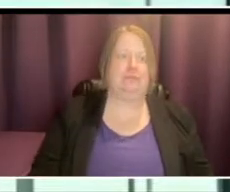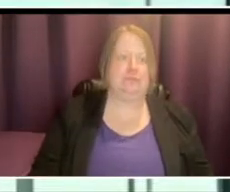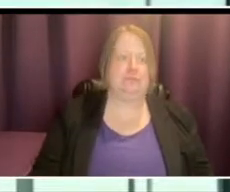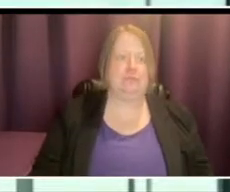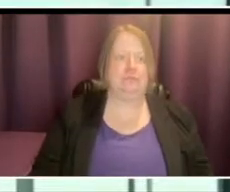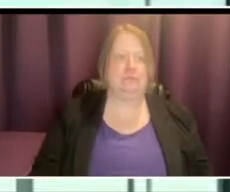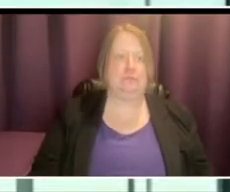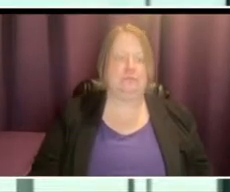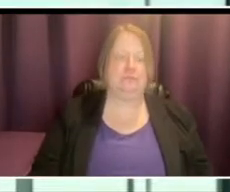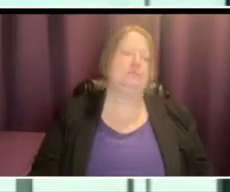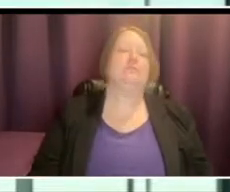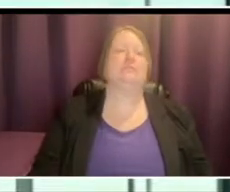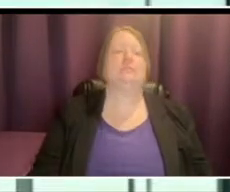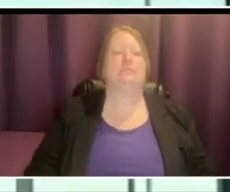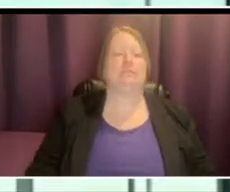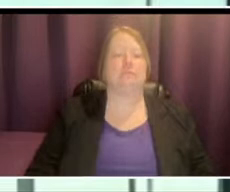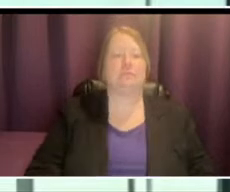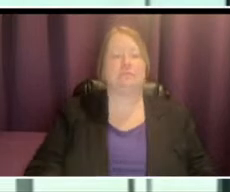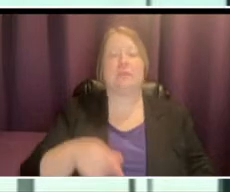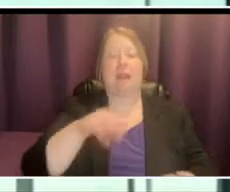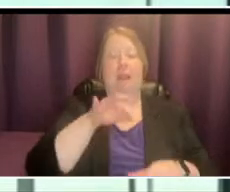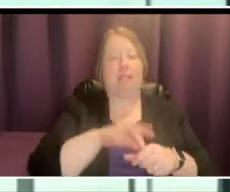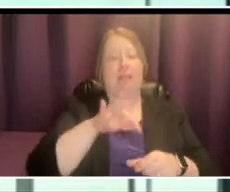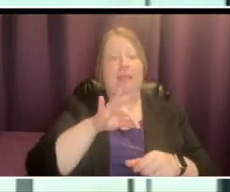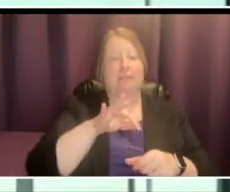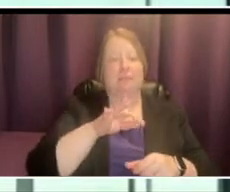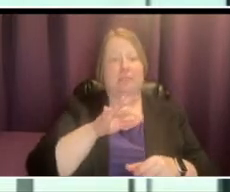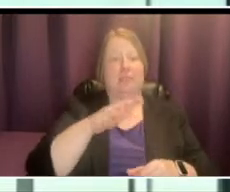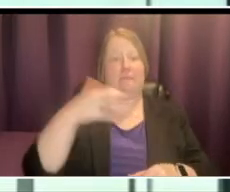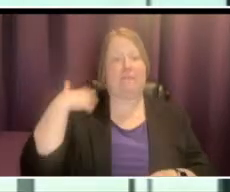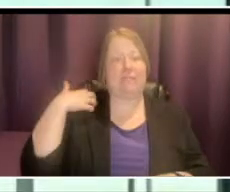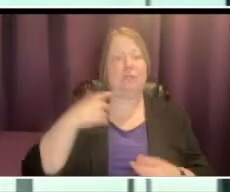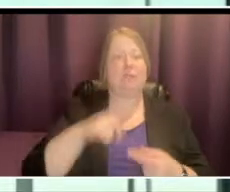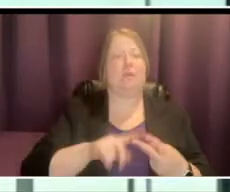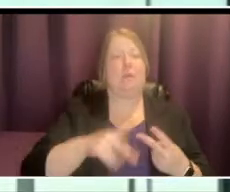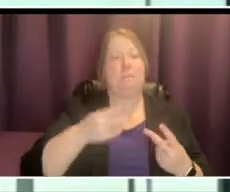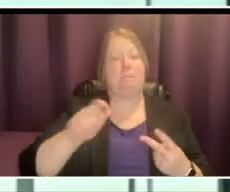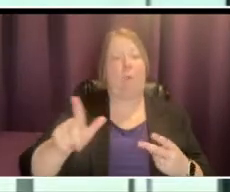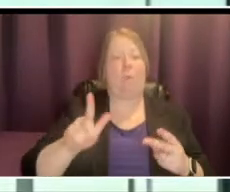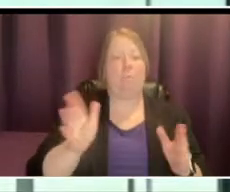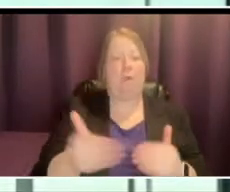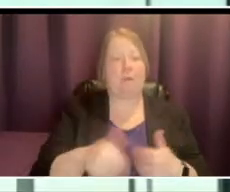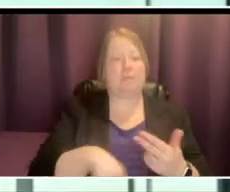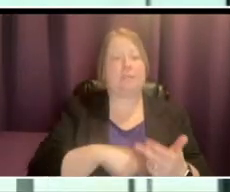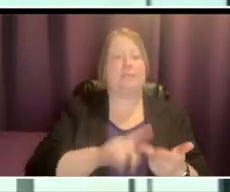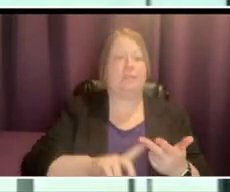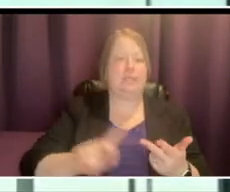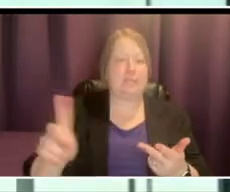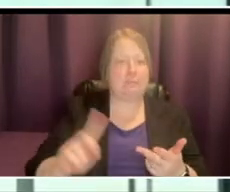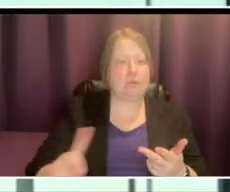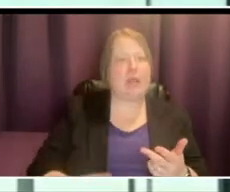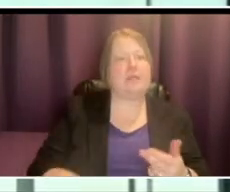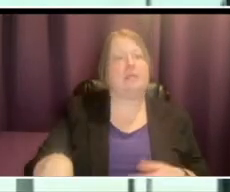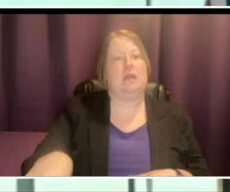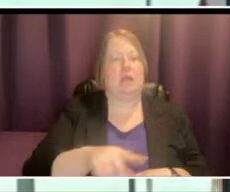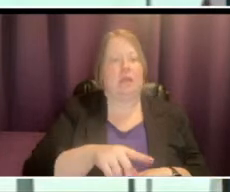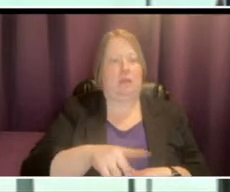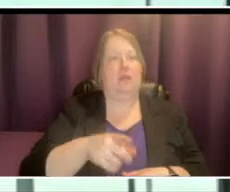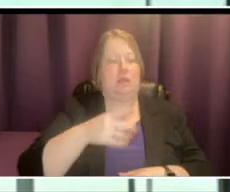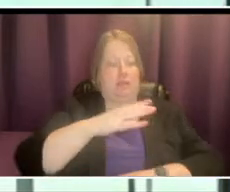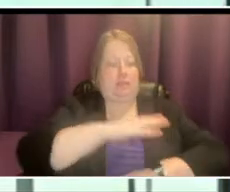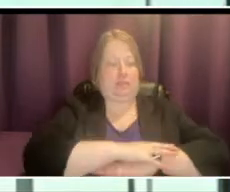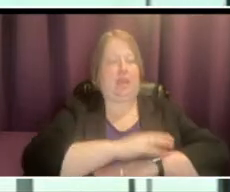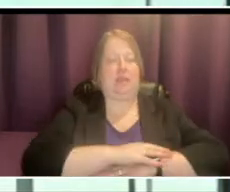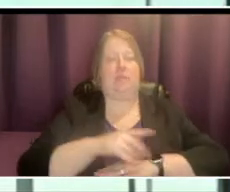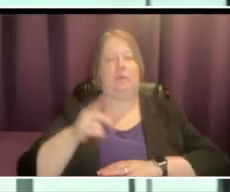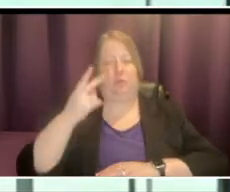Election officials pull boxes, Democrats, and suitcases of ballots out from under a table. You all saw it on television.